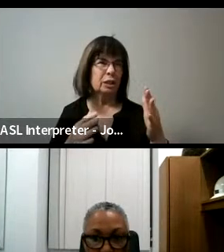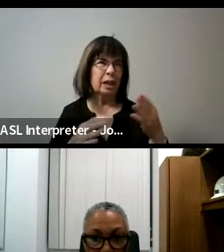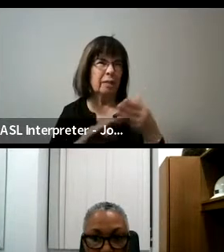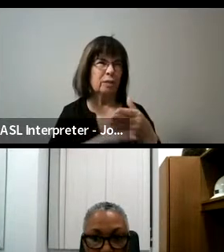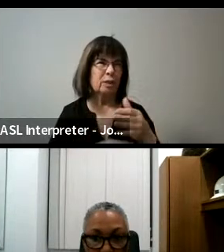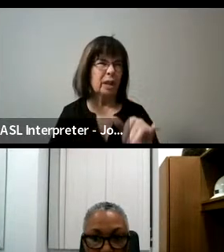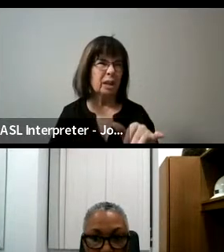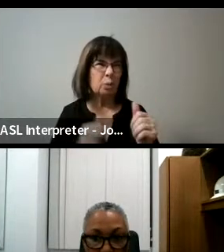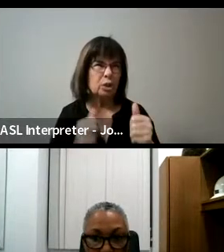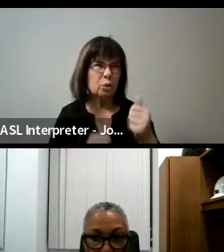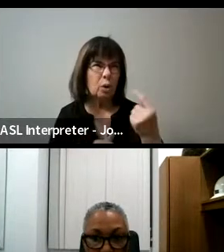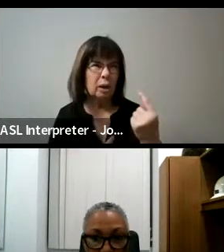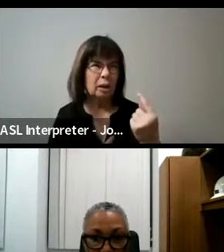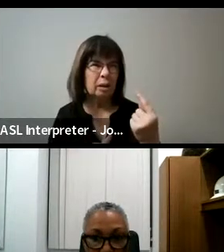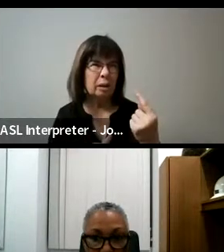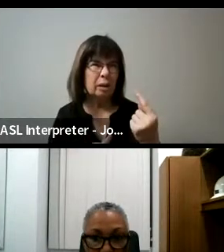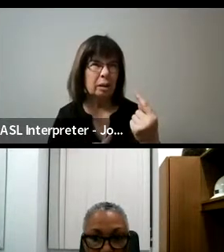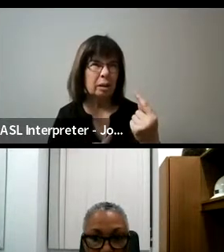it.